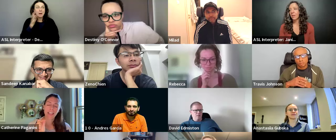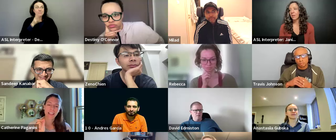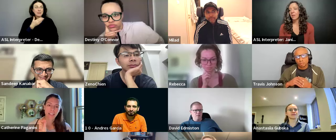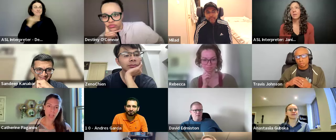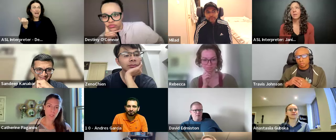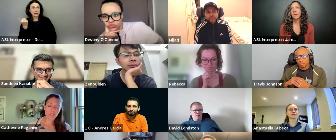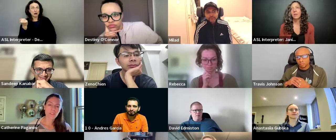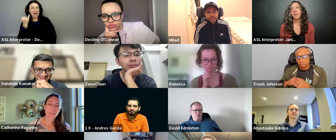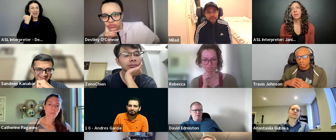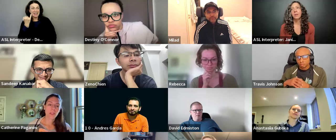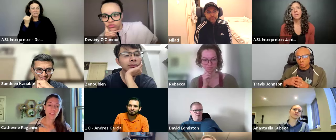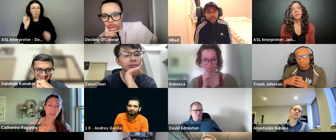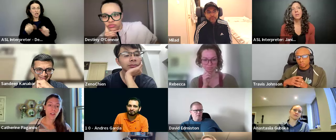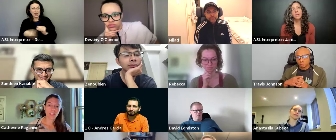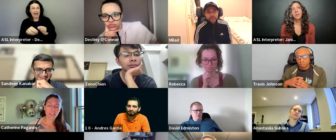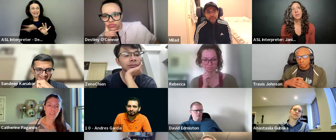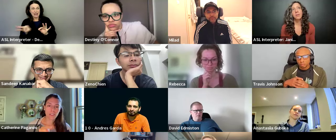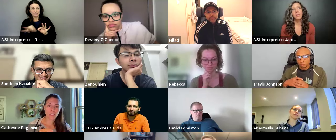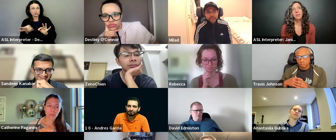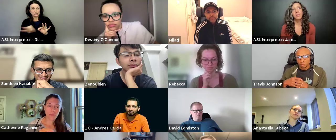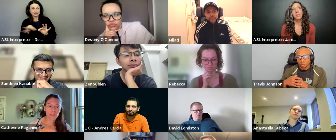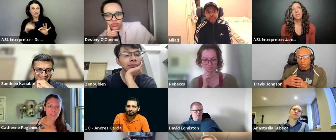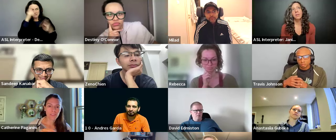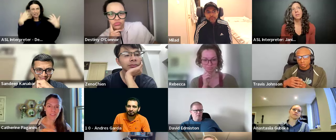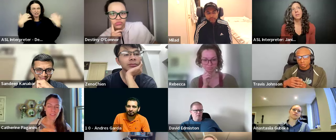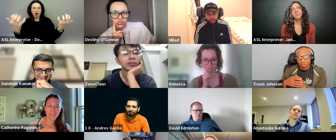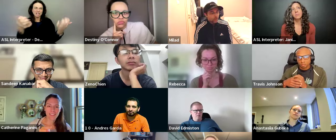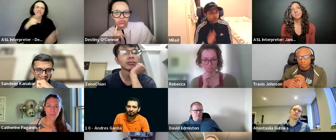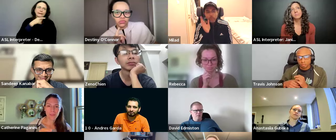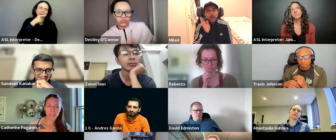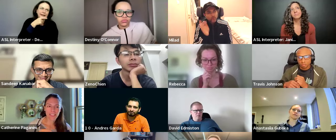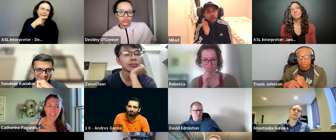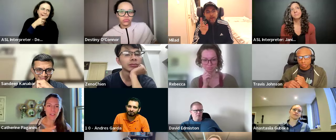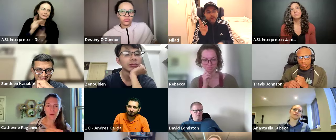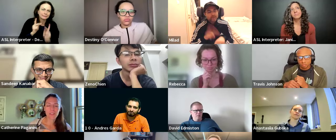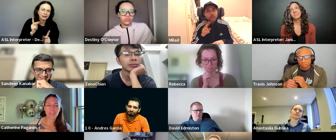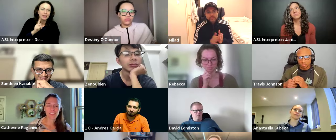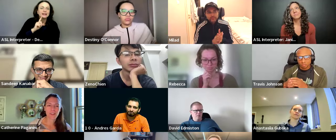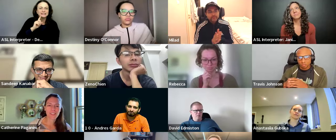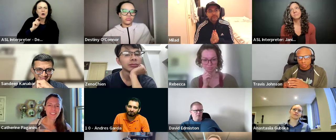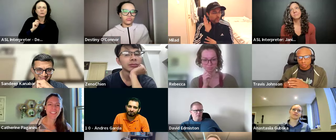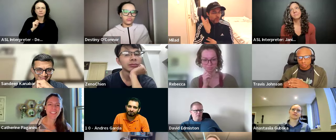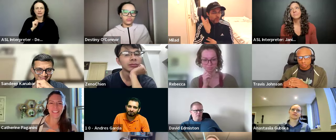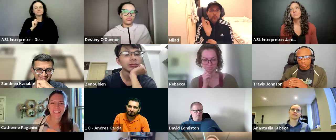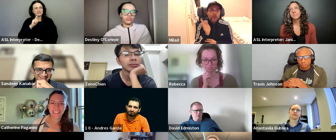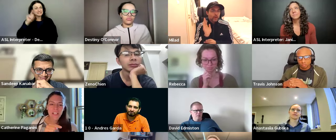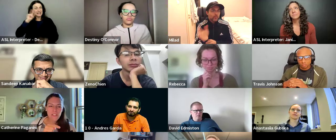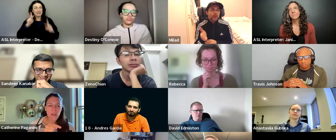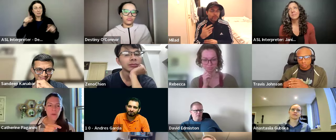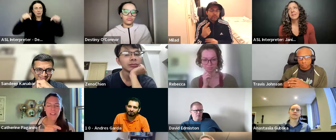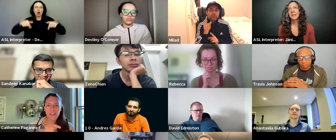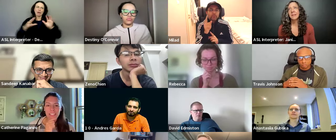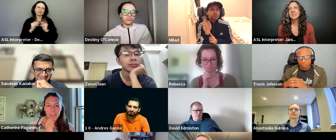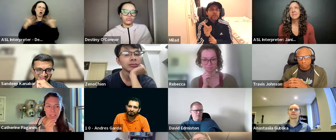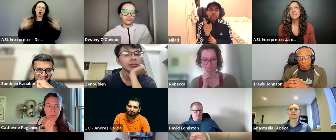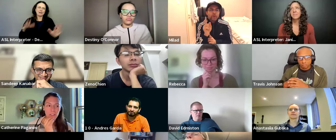could add captions because our audience are hearing people, because the deaf people attending are mostly on this call.